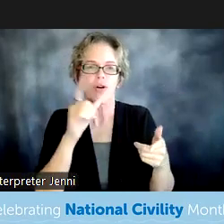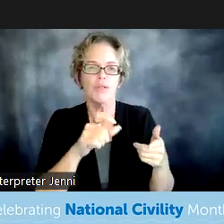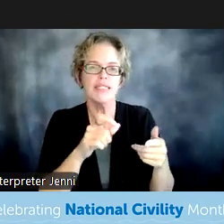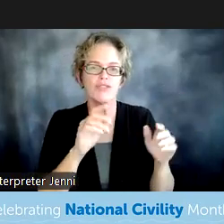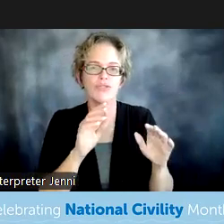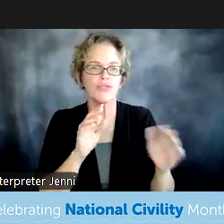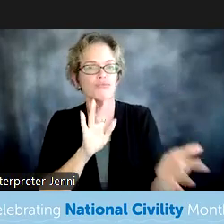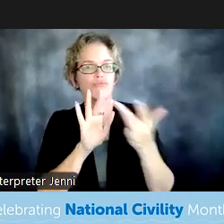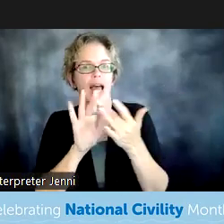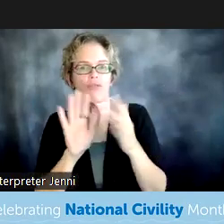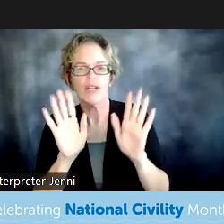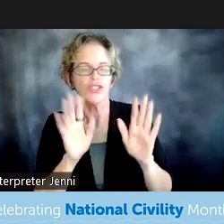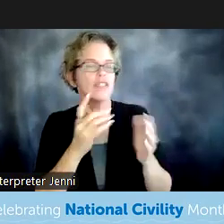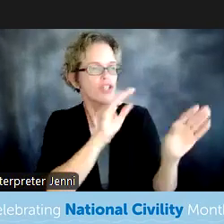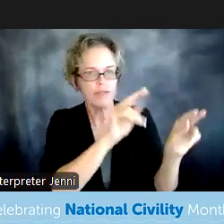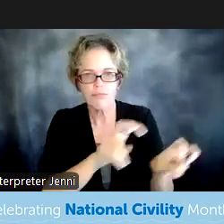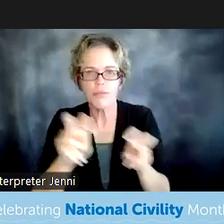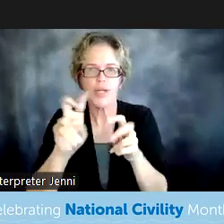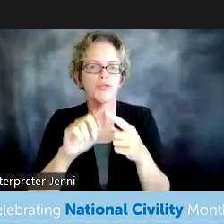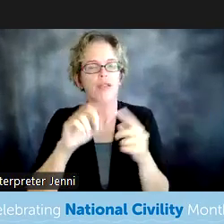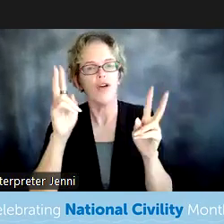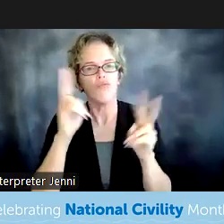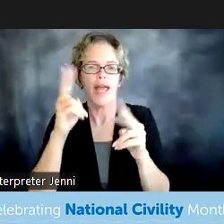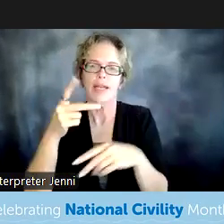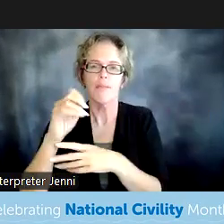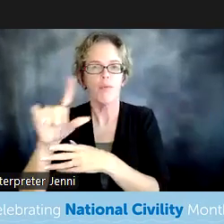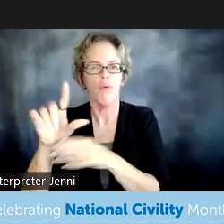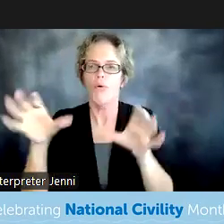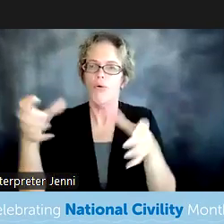outreach. They would just be put into that random pool and would be able